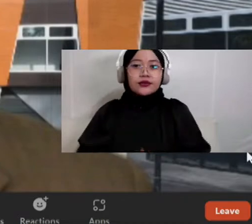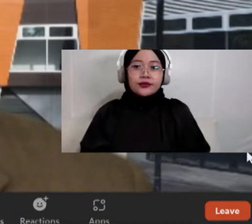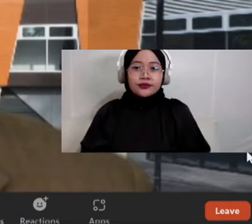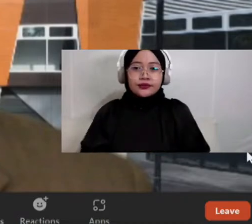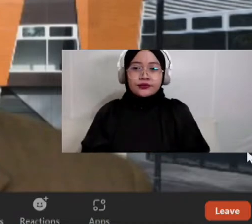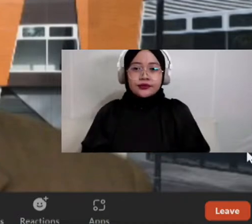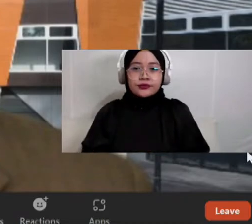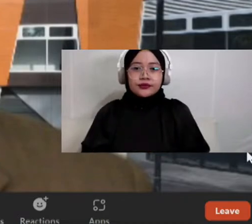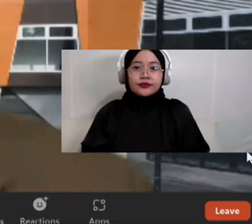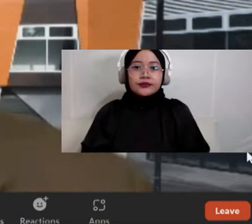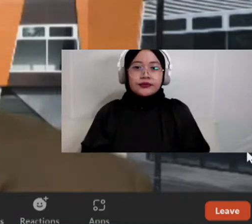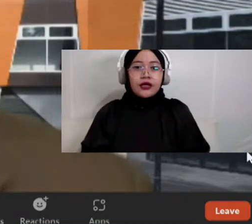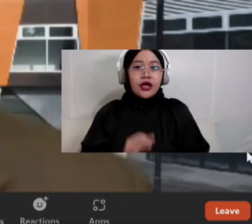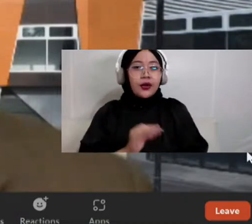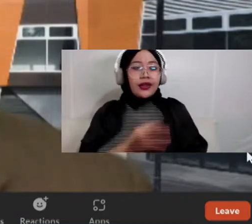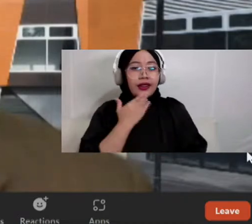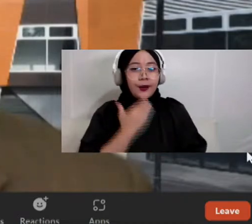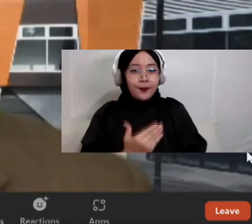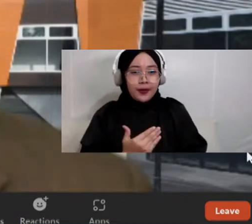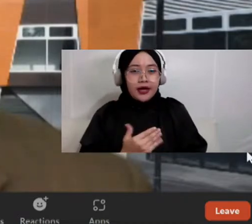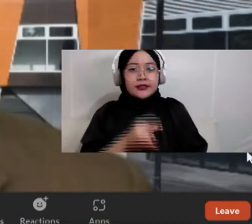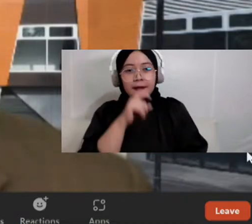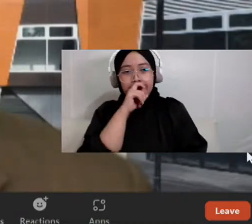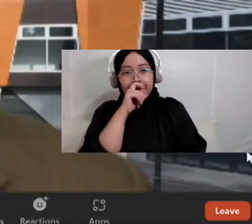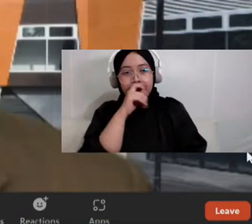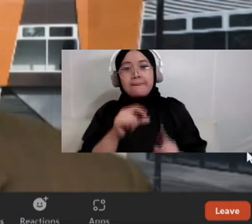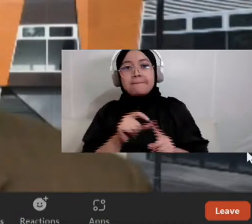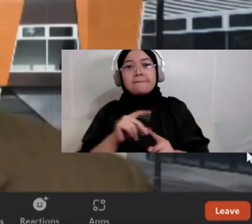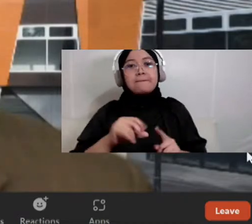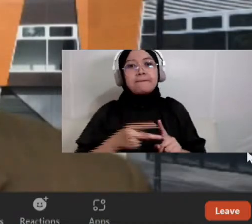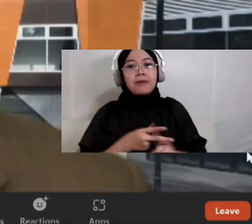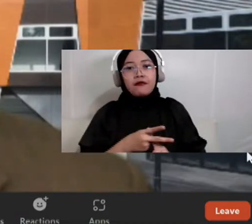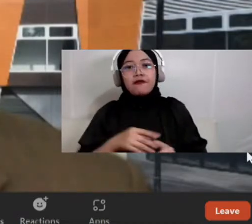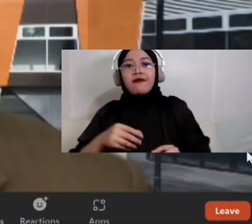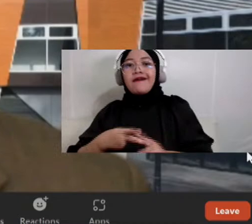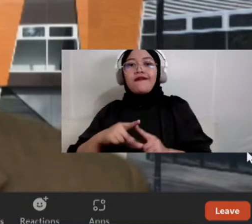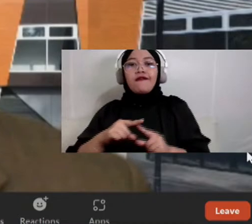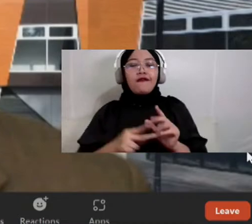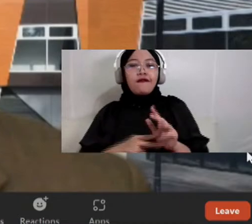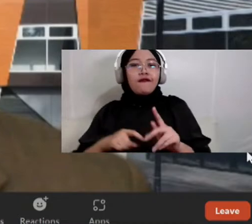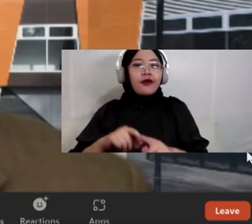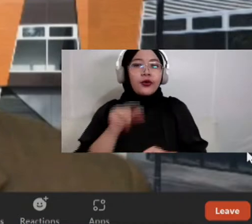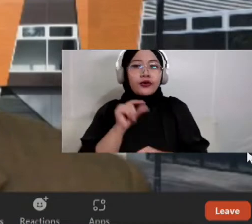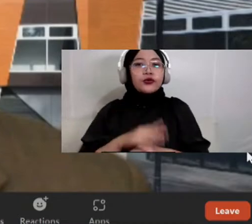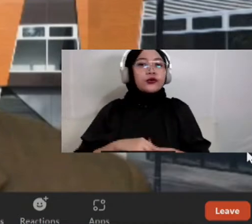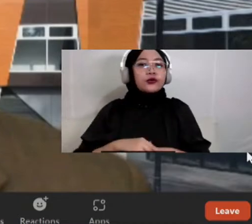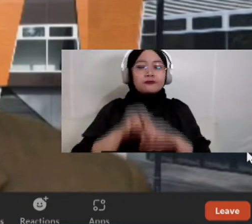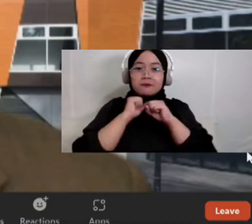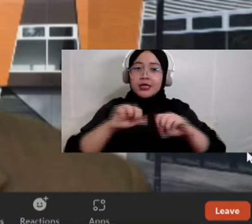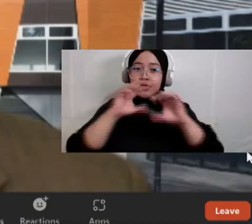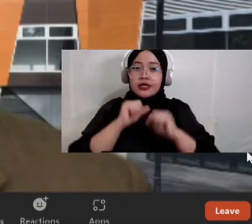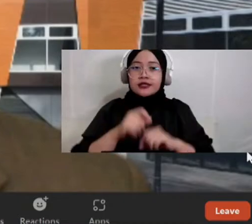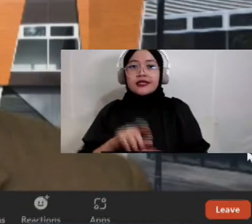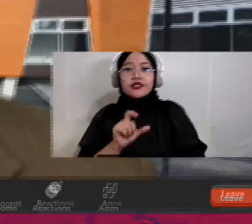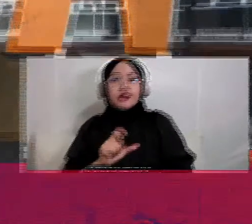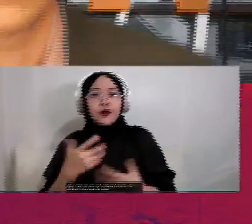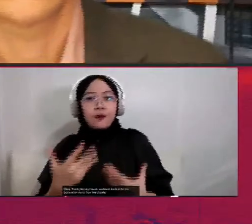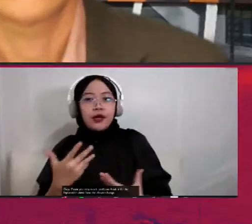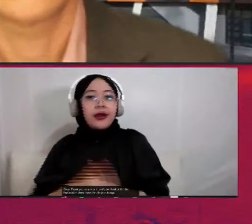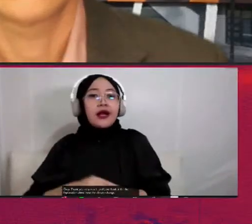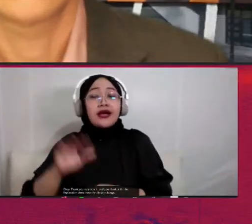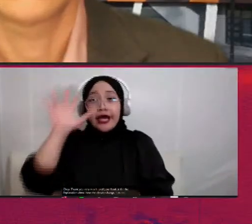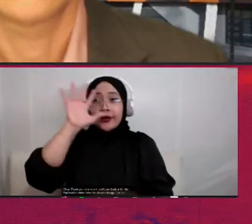Okay, thank you very much, Professor Frank, for the explanation about how the climate change, how